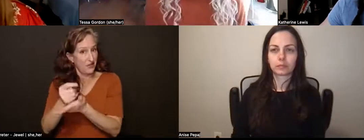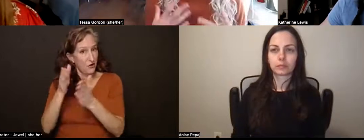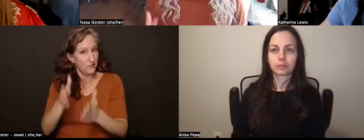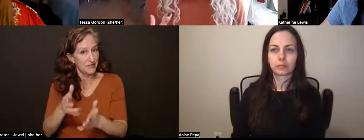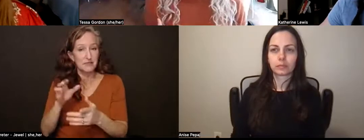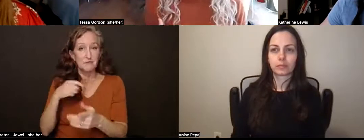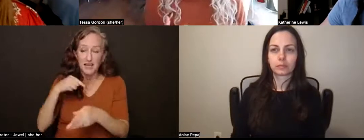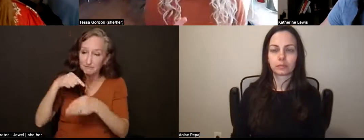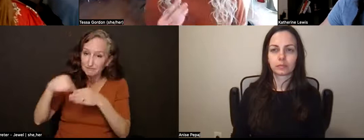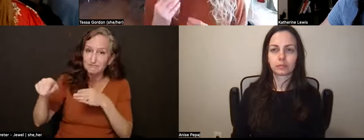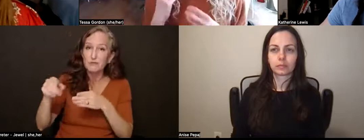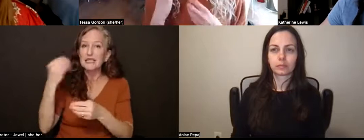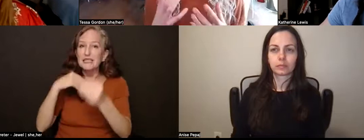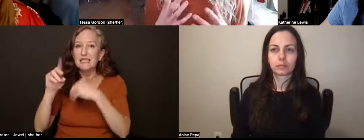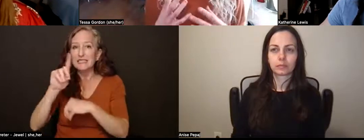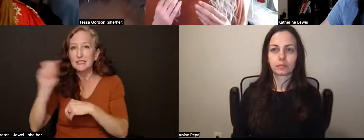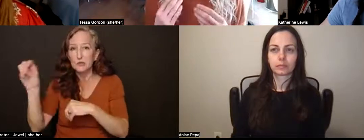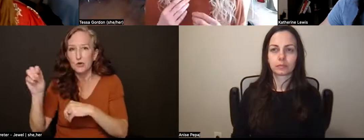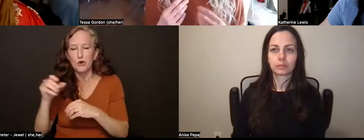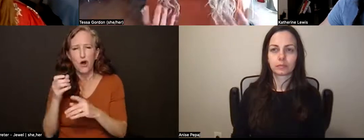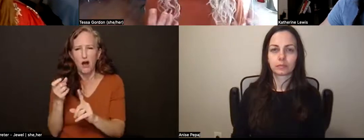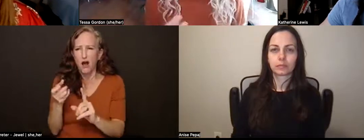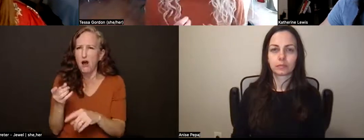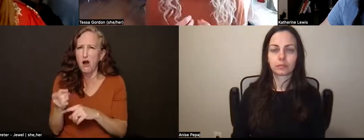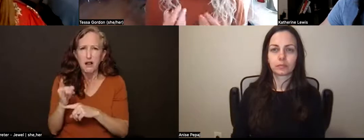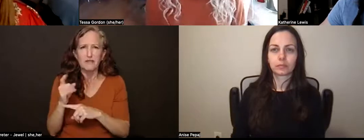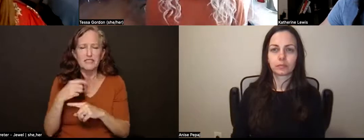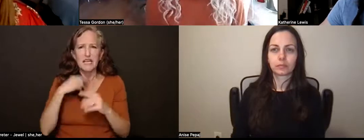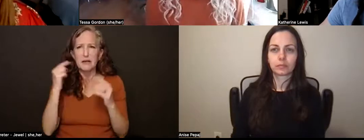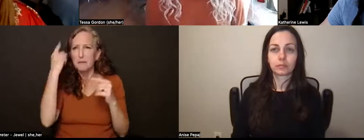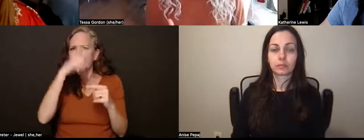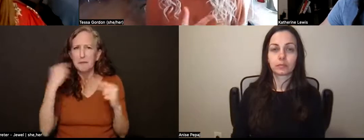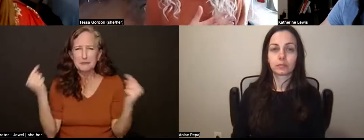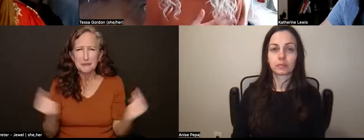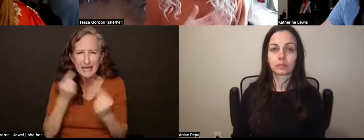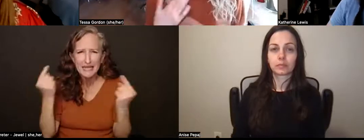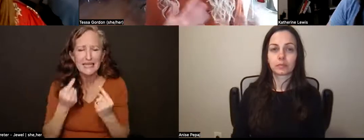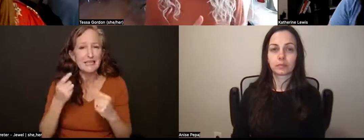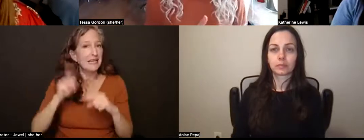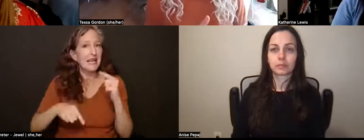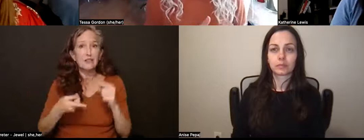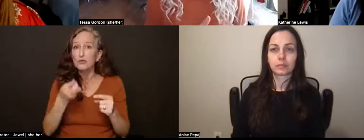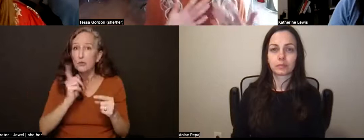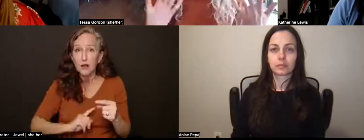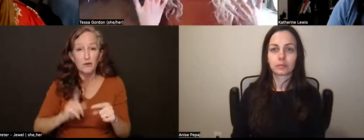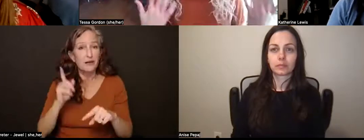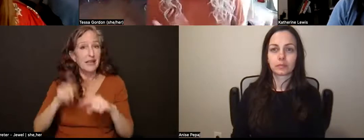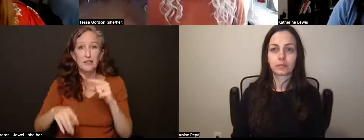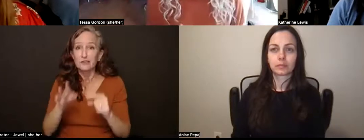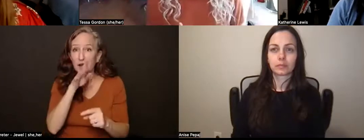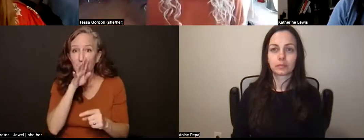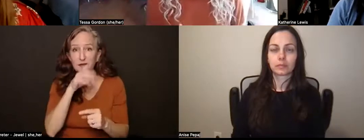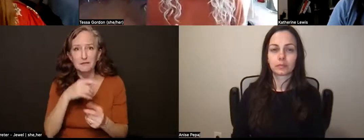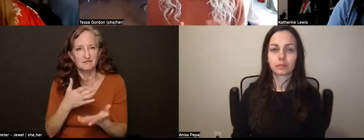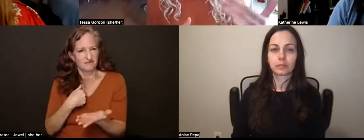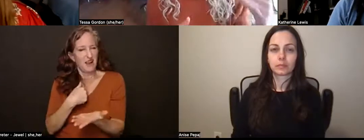get stabbing pain in my face. I can't swallow and I can't talk. Coming from a clinical background, I'm prepared to go